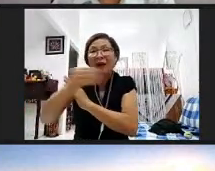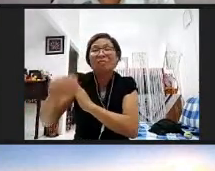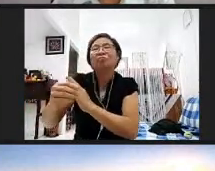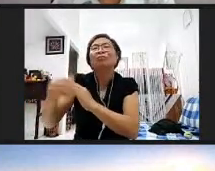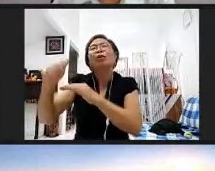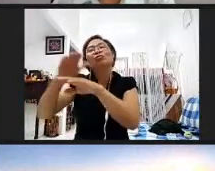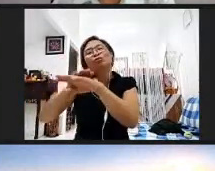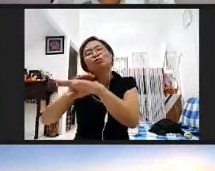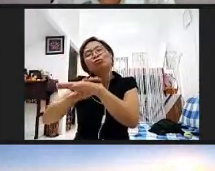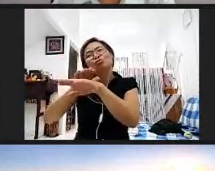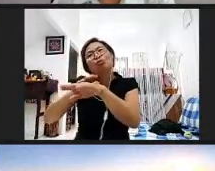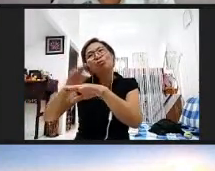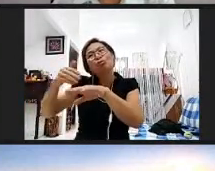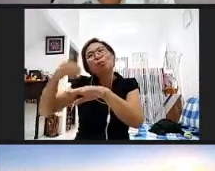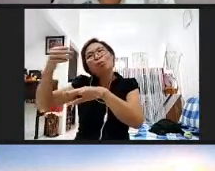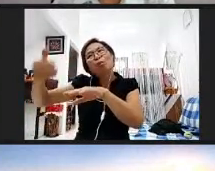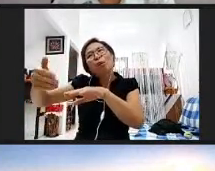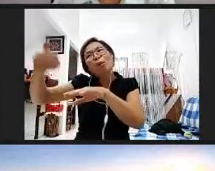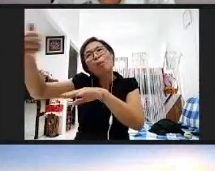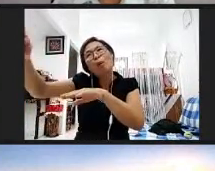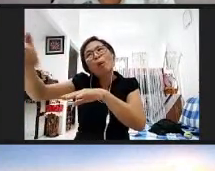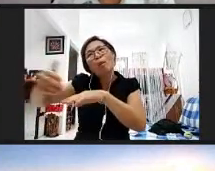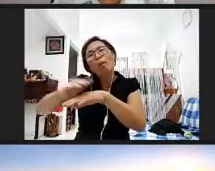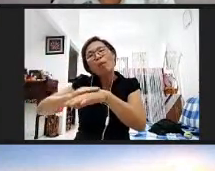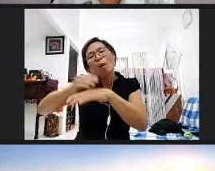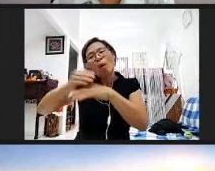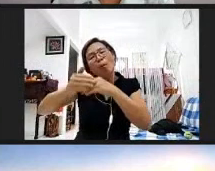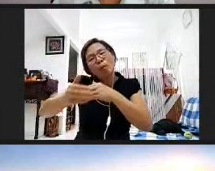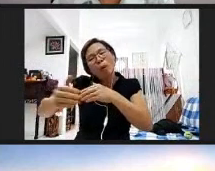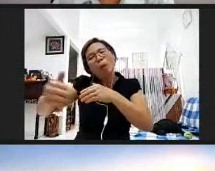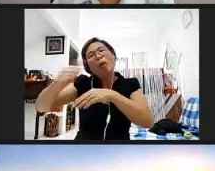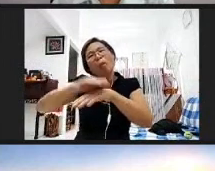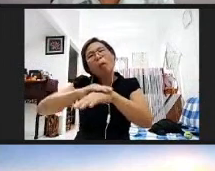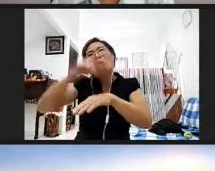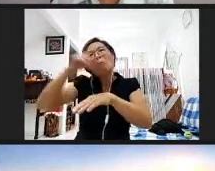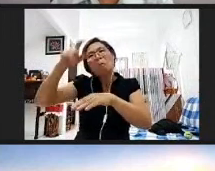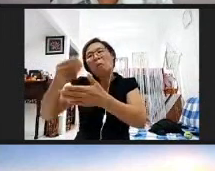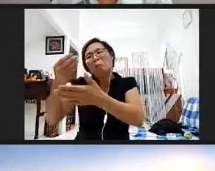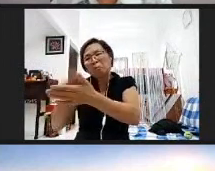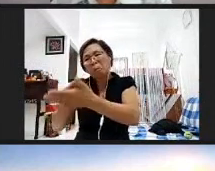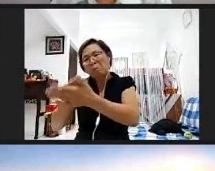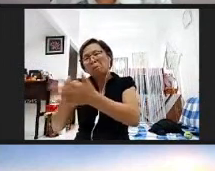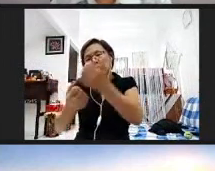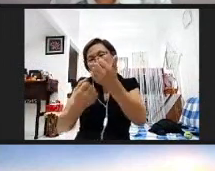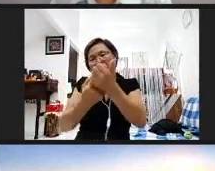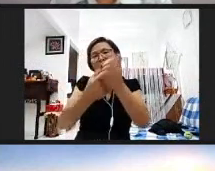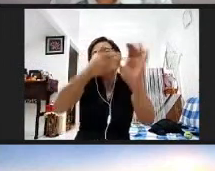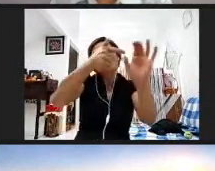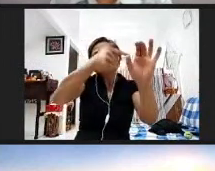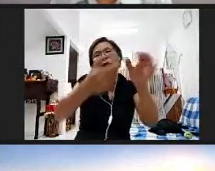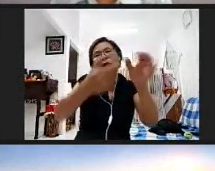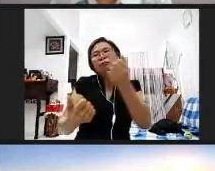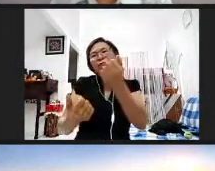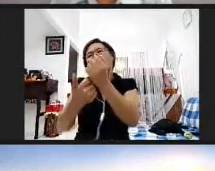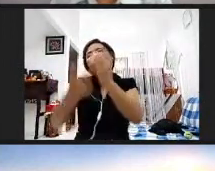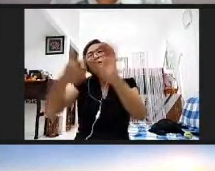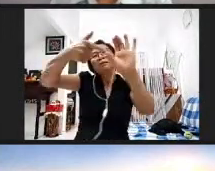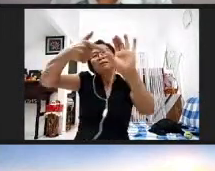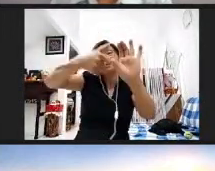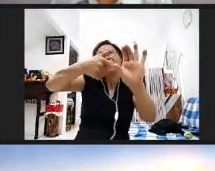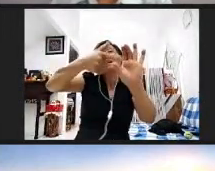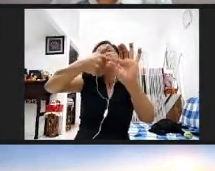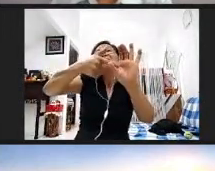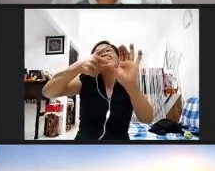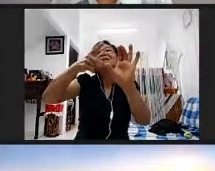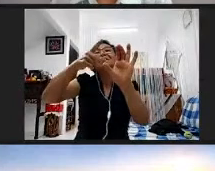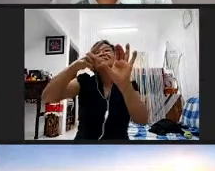eventually, we will require a lot of financial support as well as psychological support for our people,